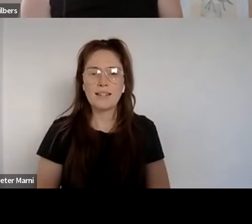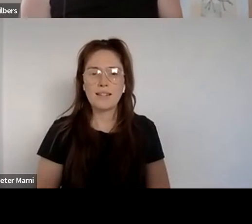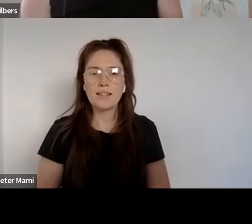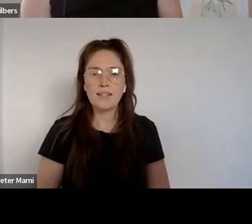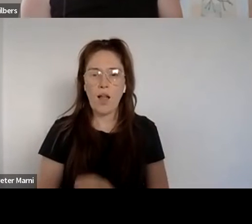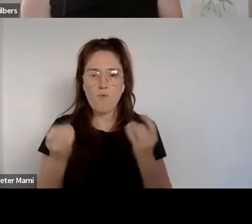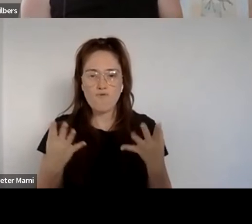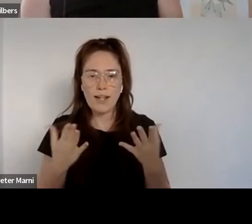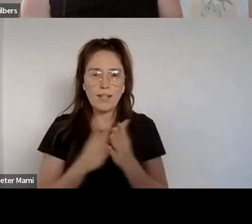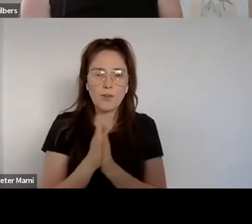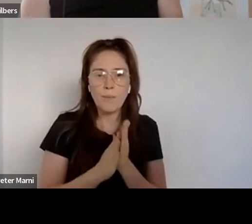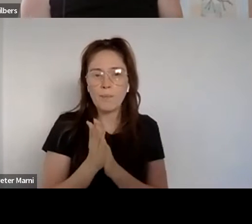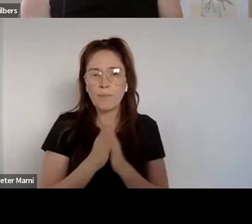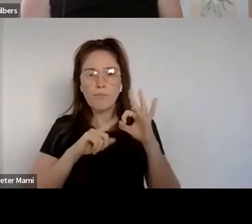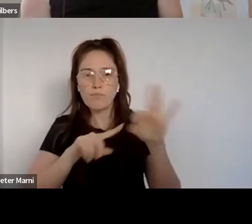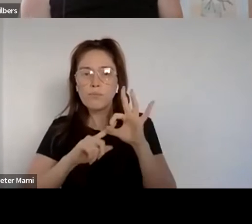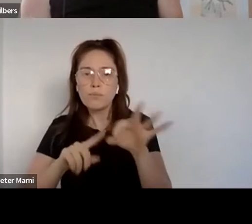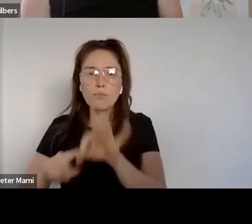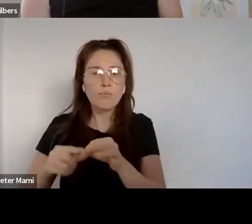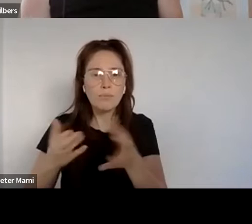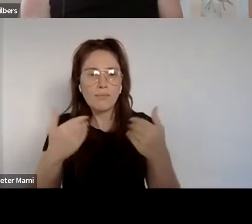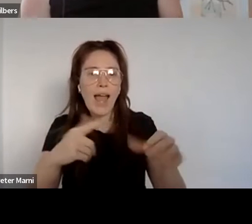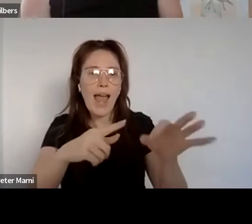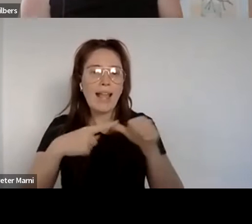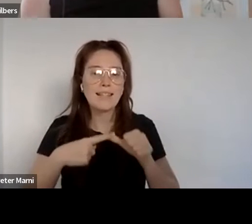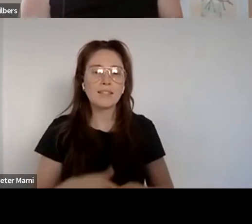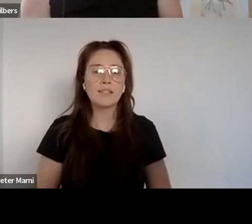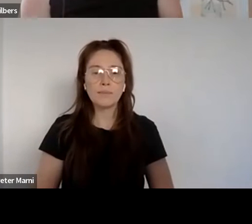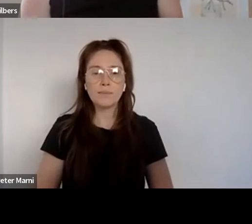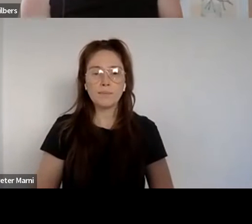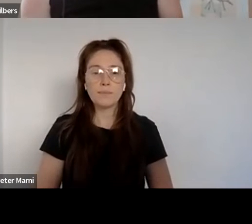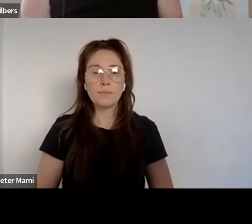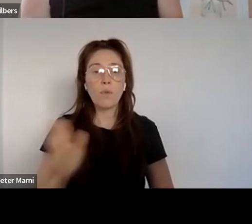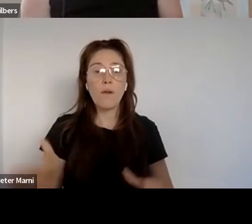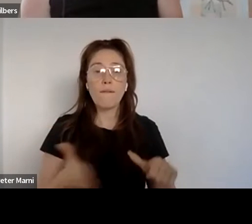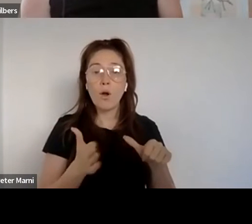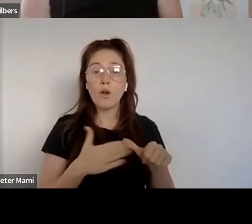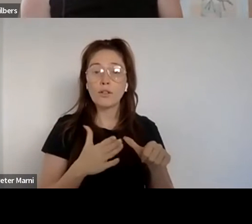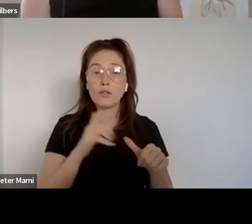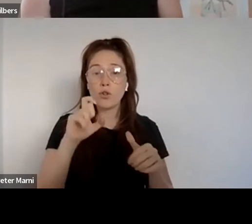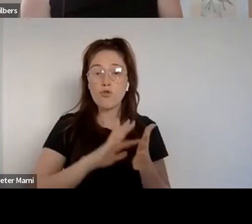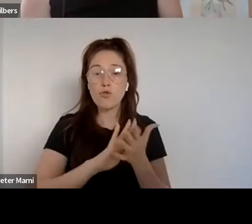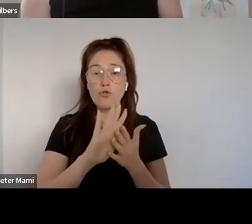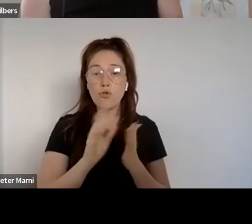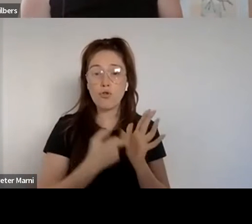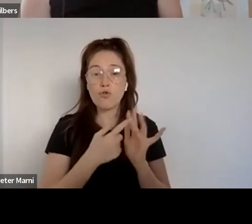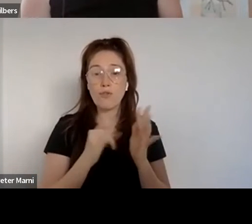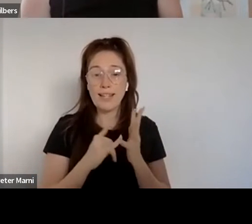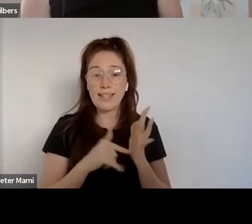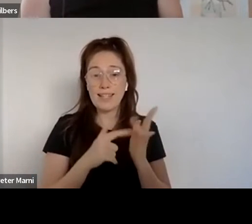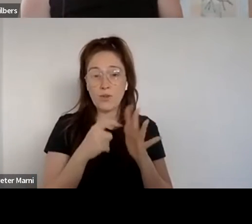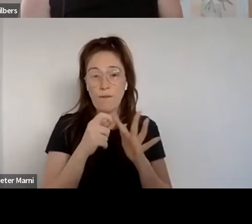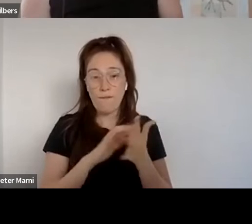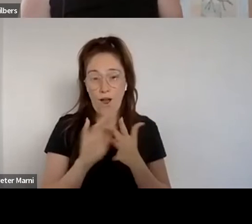couple of questions at you and hear your voices. The first one I just want to pick up on with you, Christopher, and it's, sorry